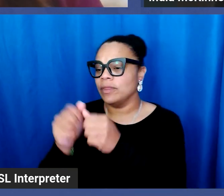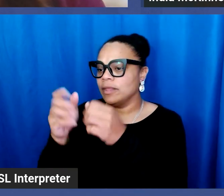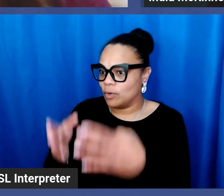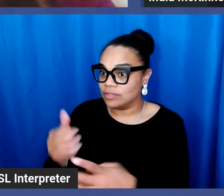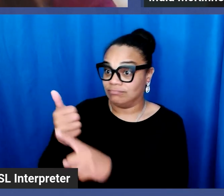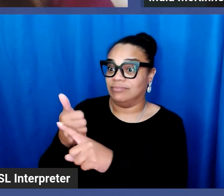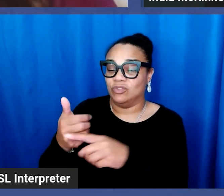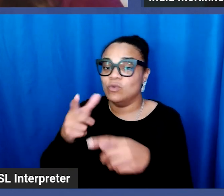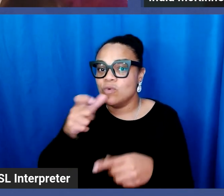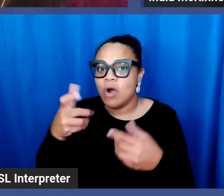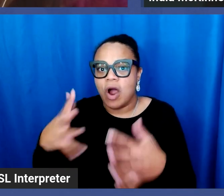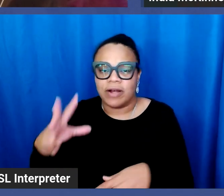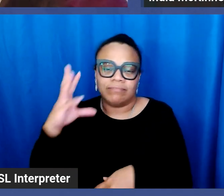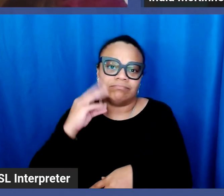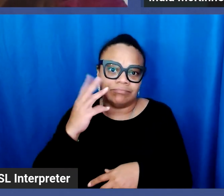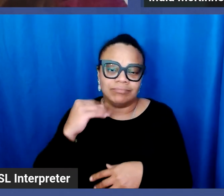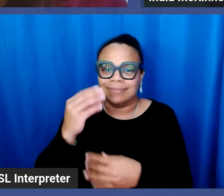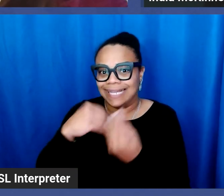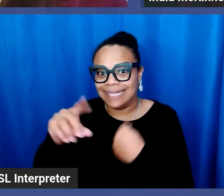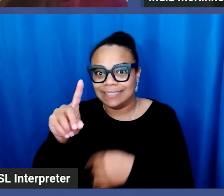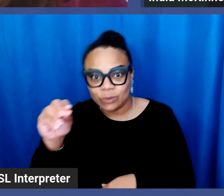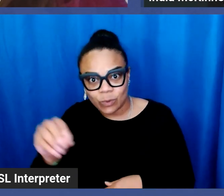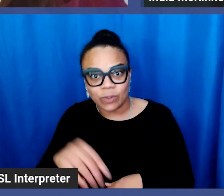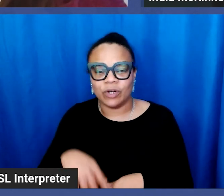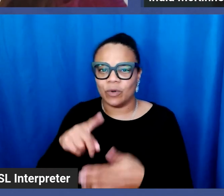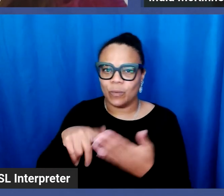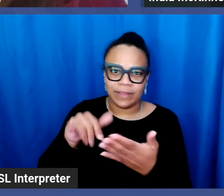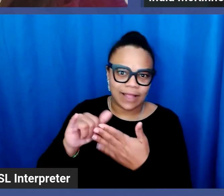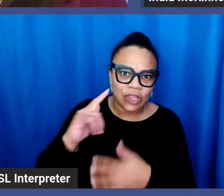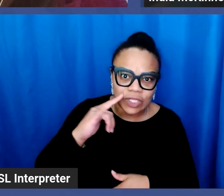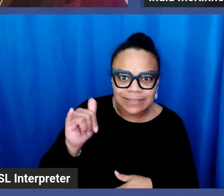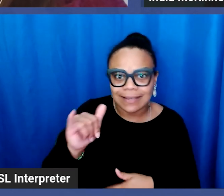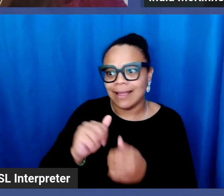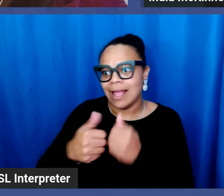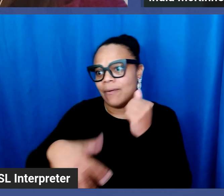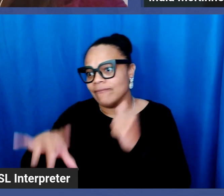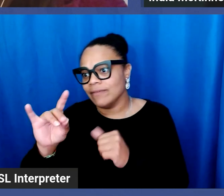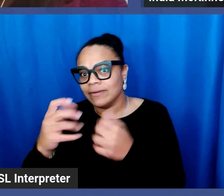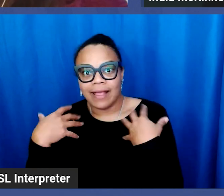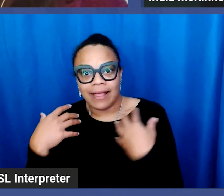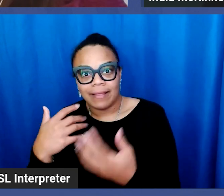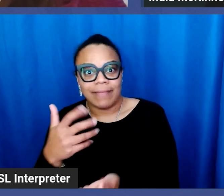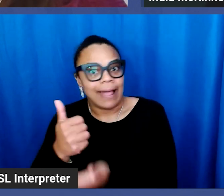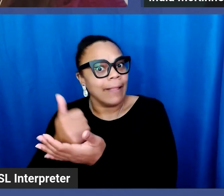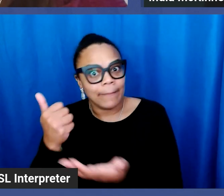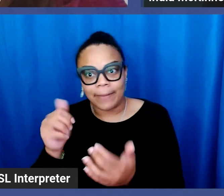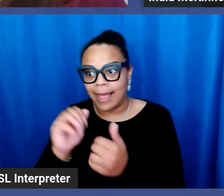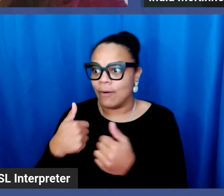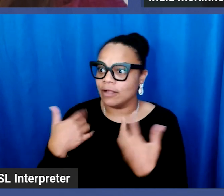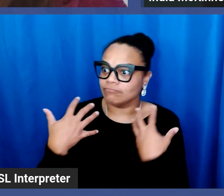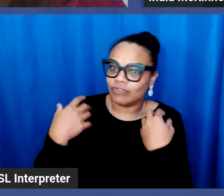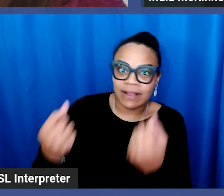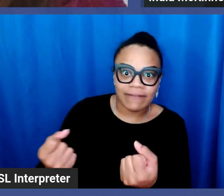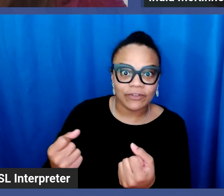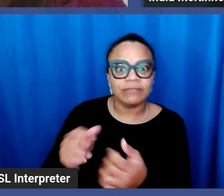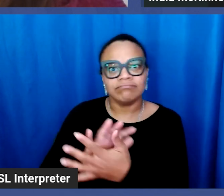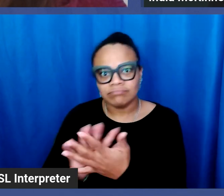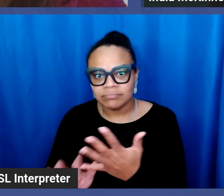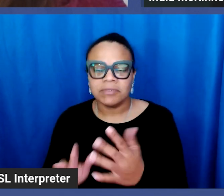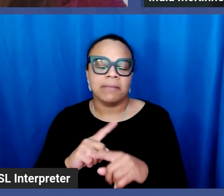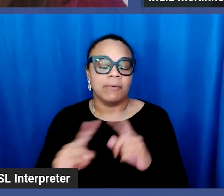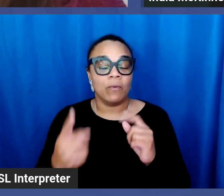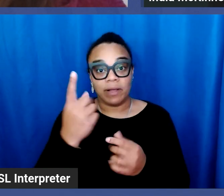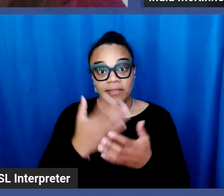disorder, this is what it looked like, and this is how I found help, this is what I got help, here's where I am in my recovery. And one of the things we know about